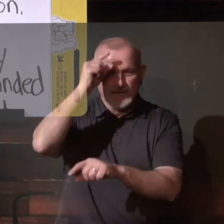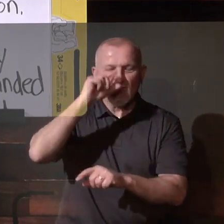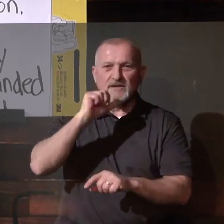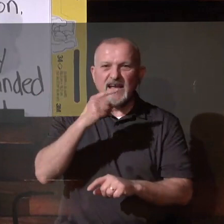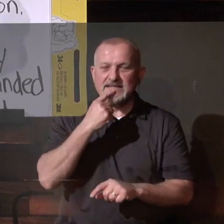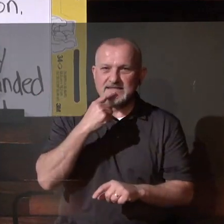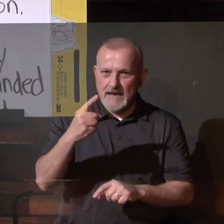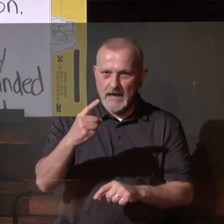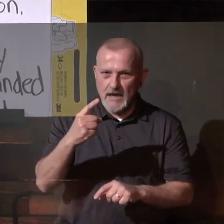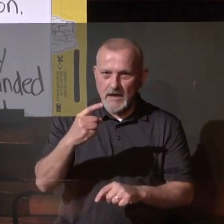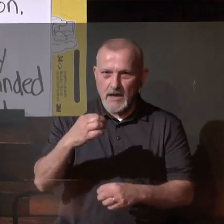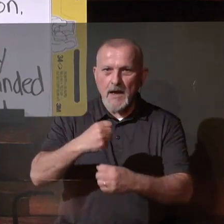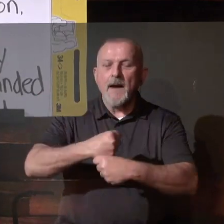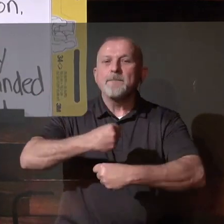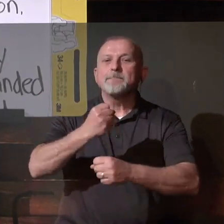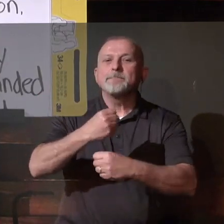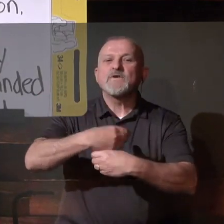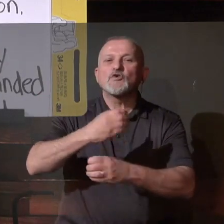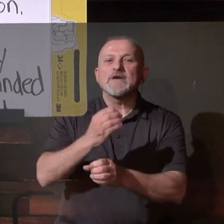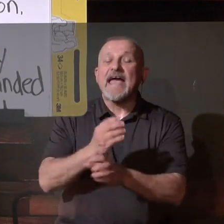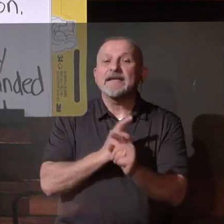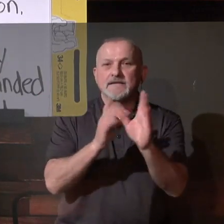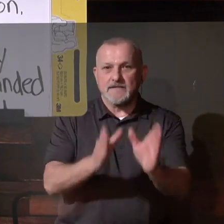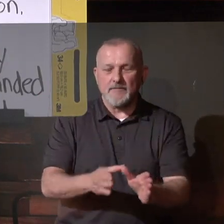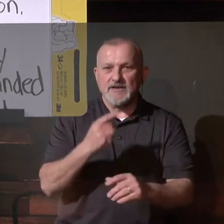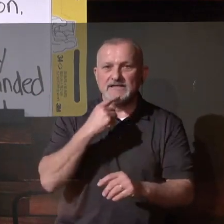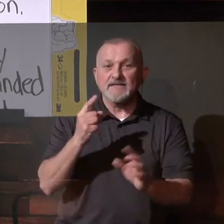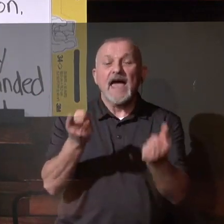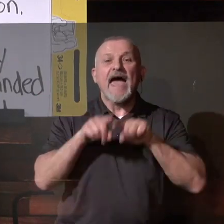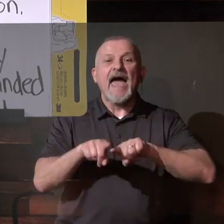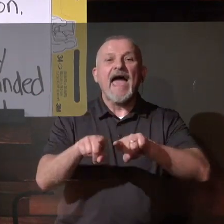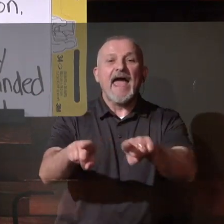Greek, it doesn't say make disciples. In